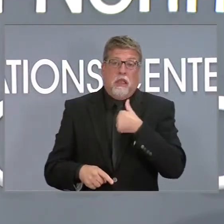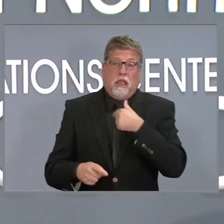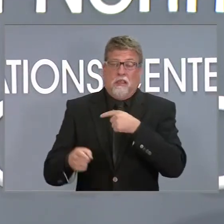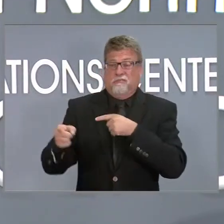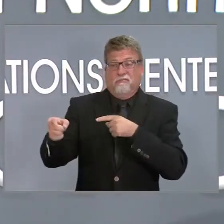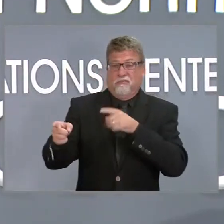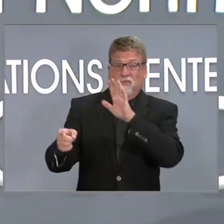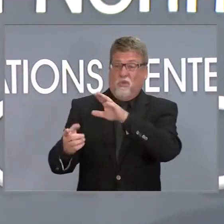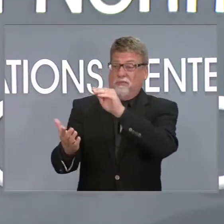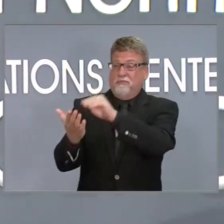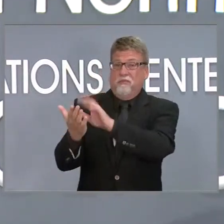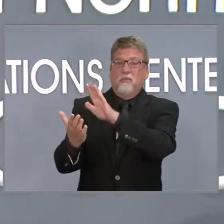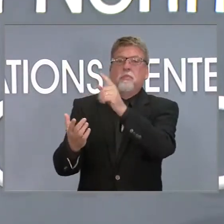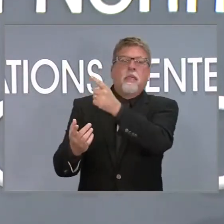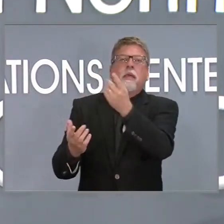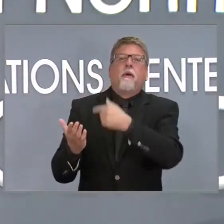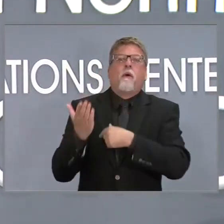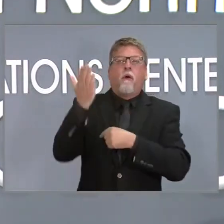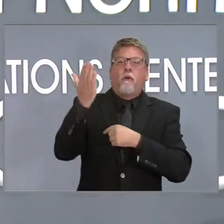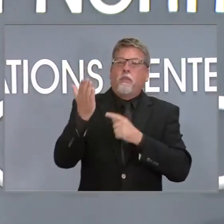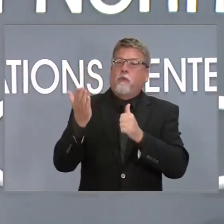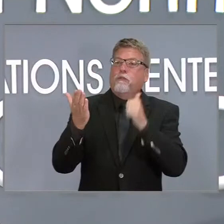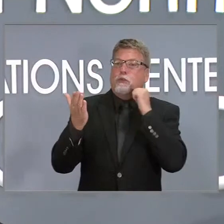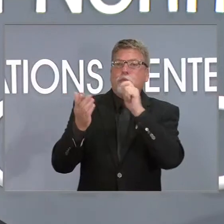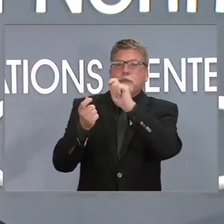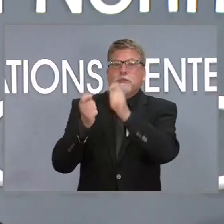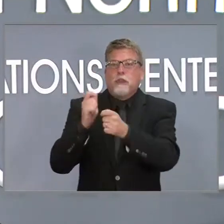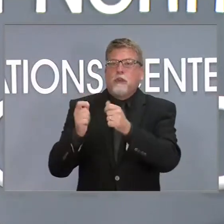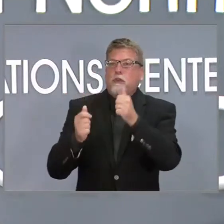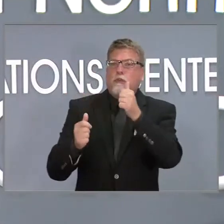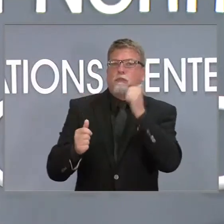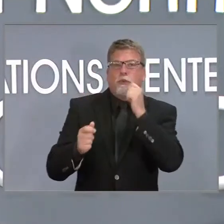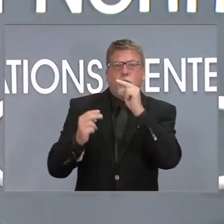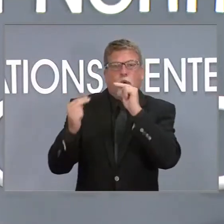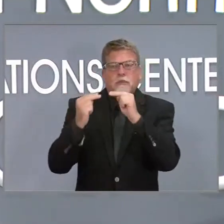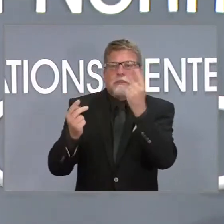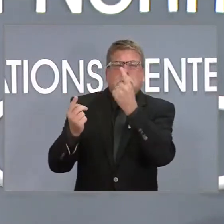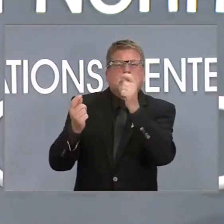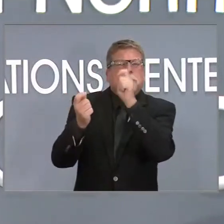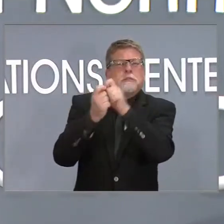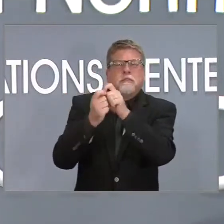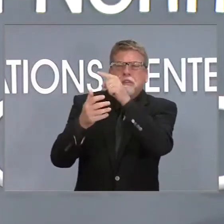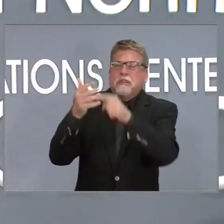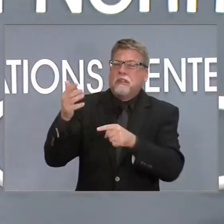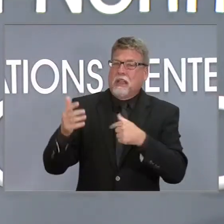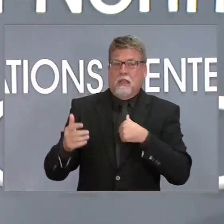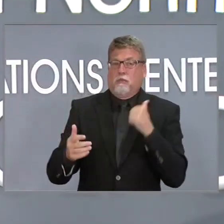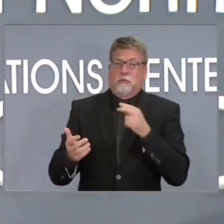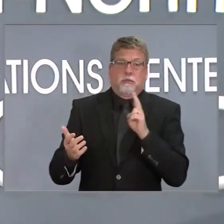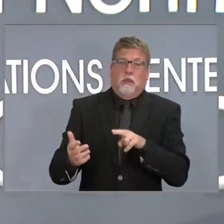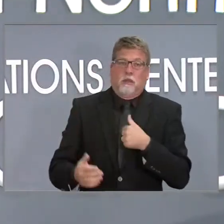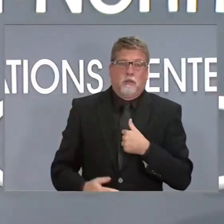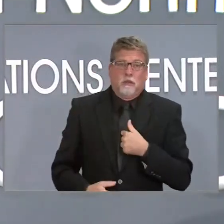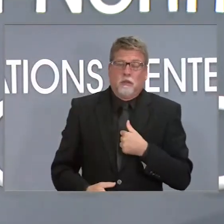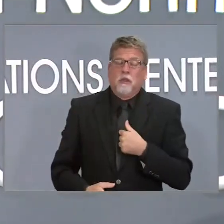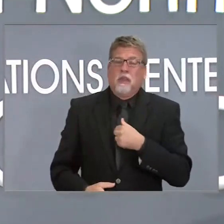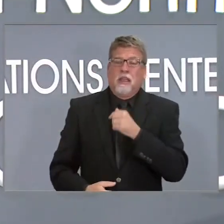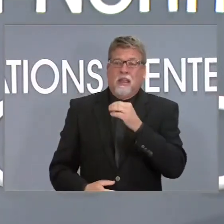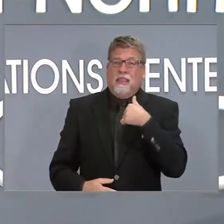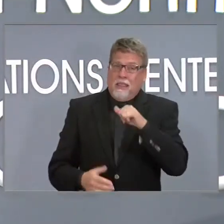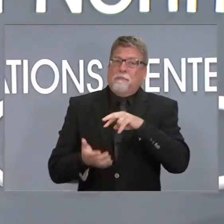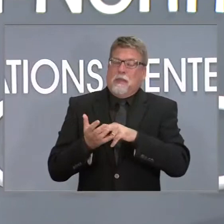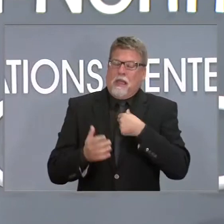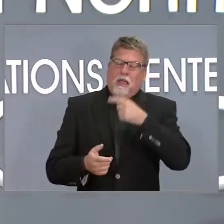it, but I'm continuing to be positive about it. And as you can see, leaders in the legislature are continuing